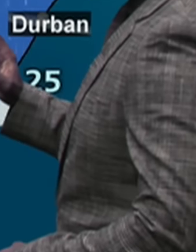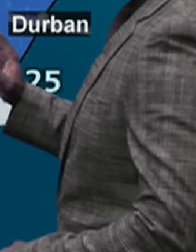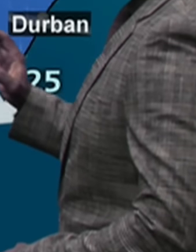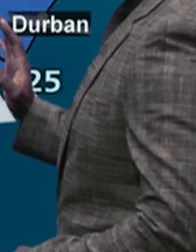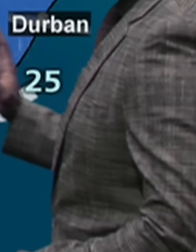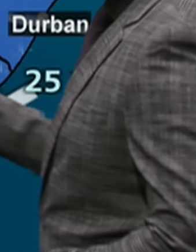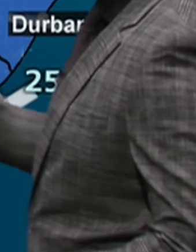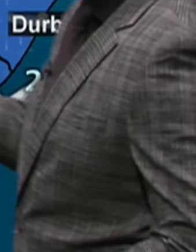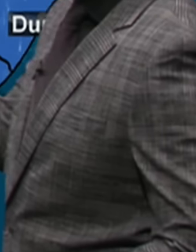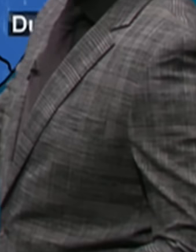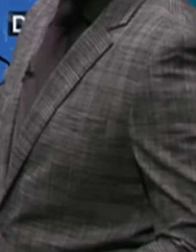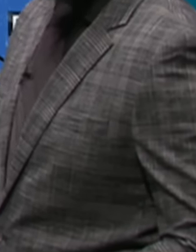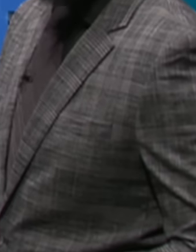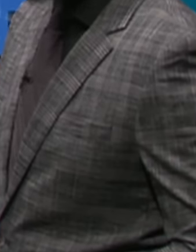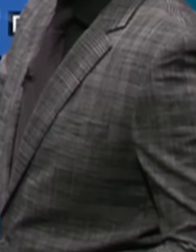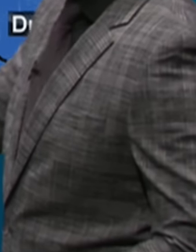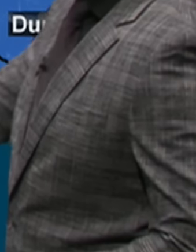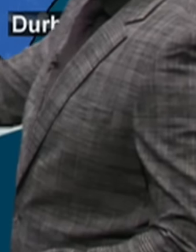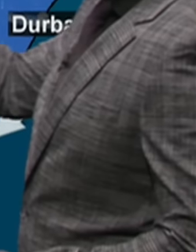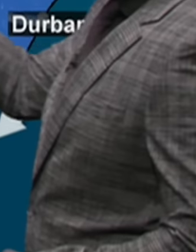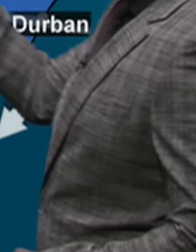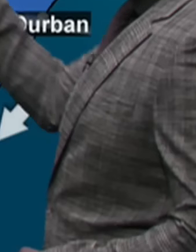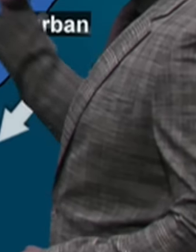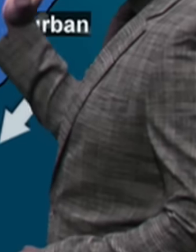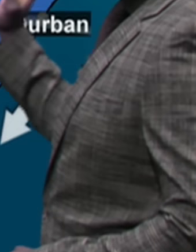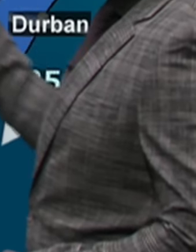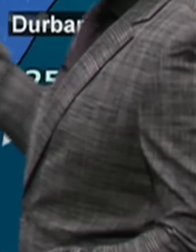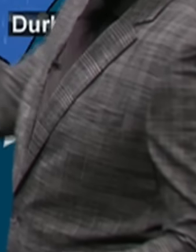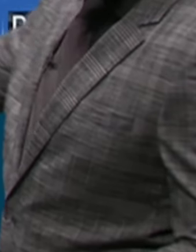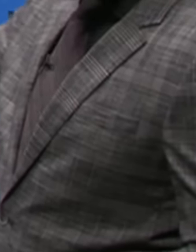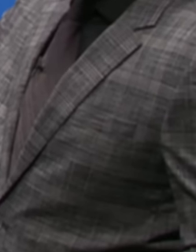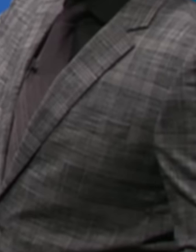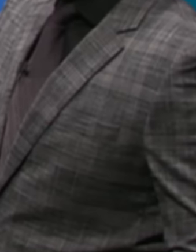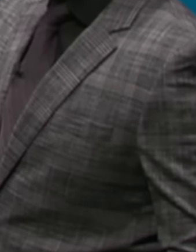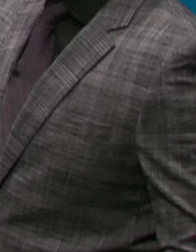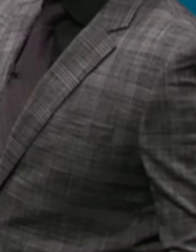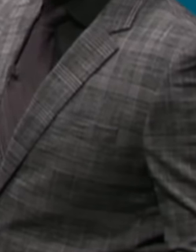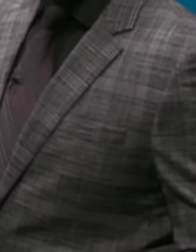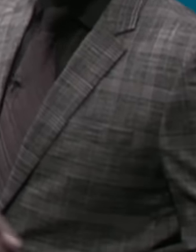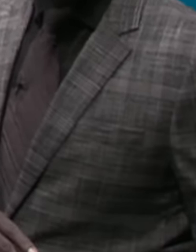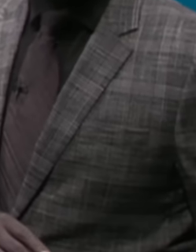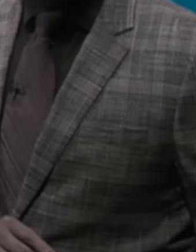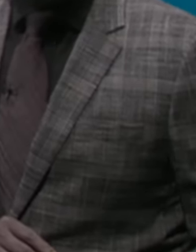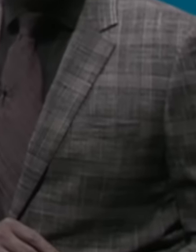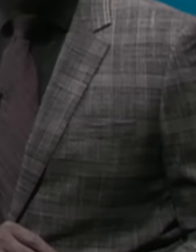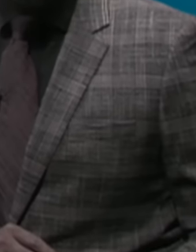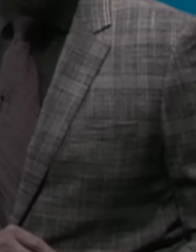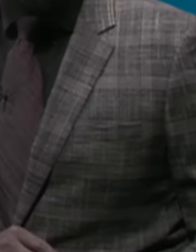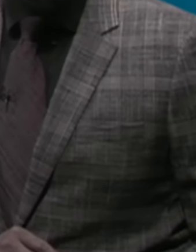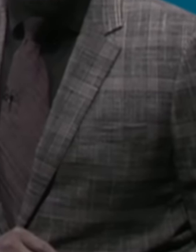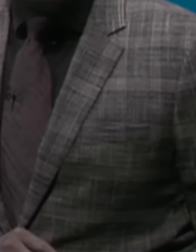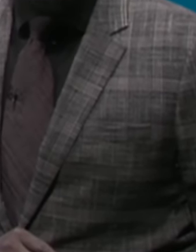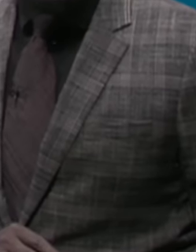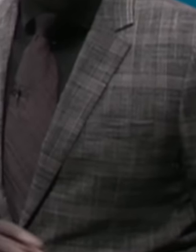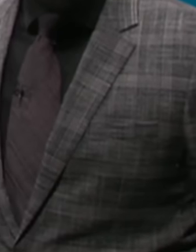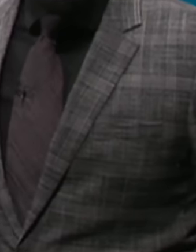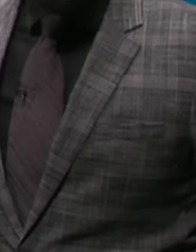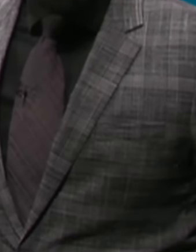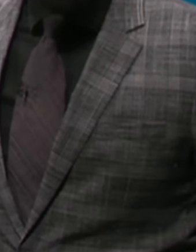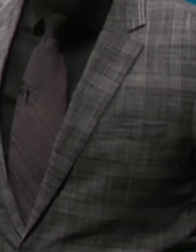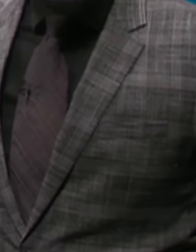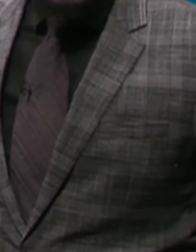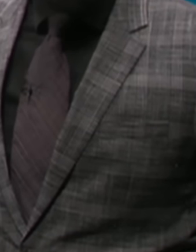ka haro bo thekong ho nyola jalo boholo ba Free State tse ke sa bula hona ka Patrice Hamle ya fitla hona ka Polokwane le hona ka Mafikeng pula itlebe pula tsena tse matla ka